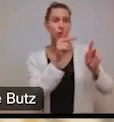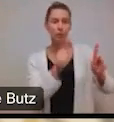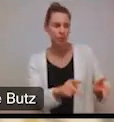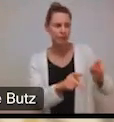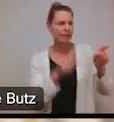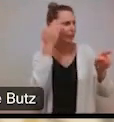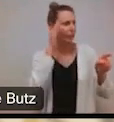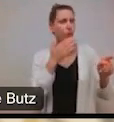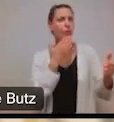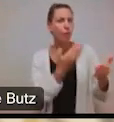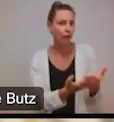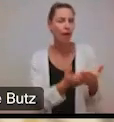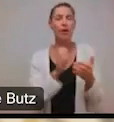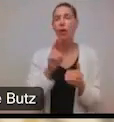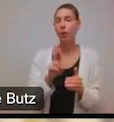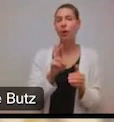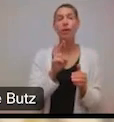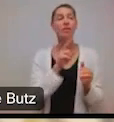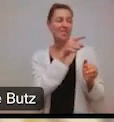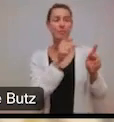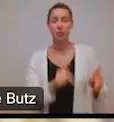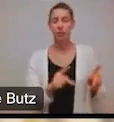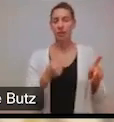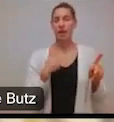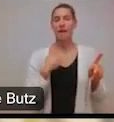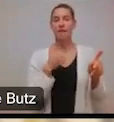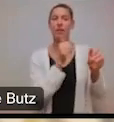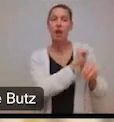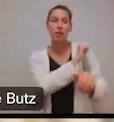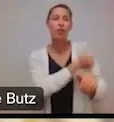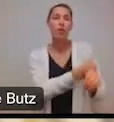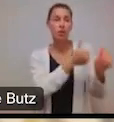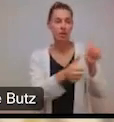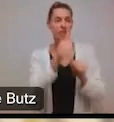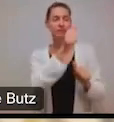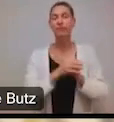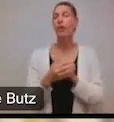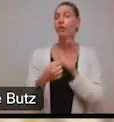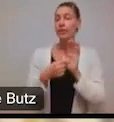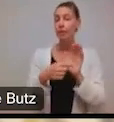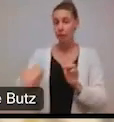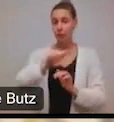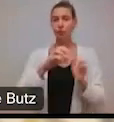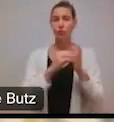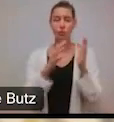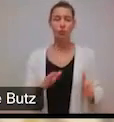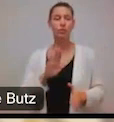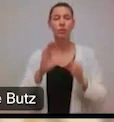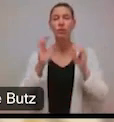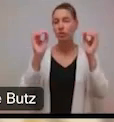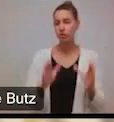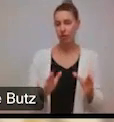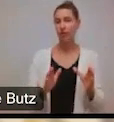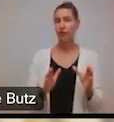or people who have authority over you. So for example, as students, your instructors